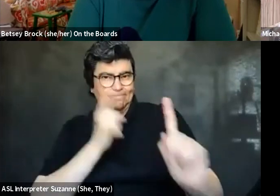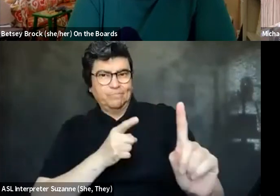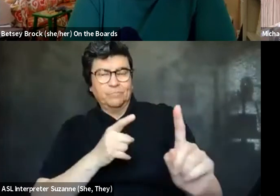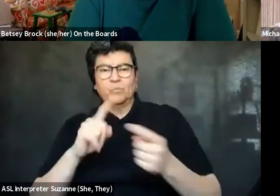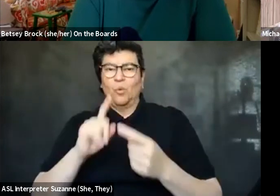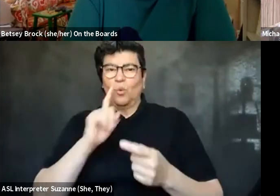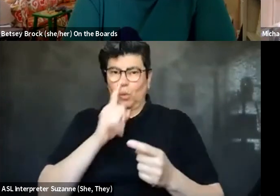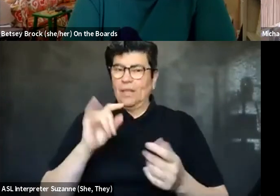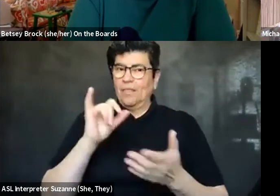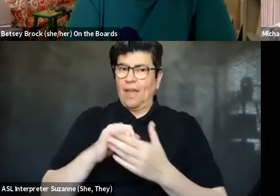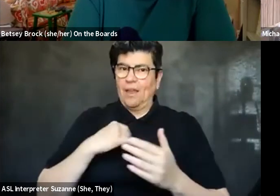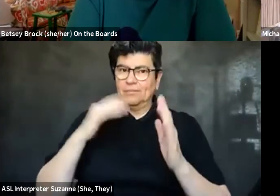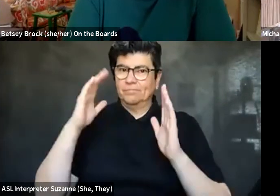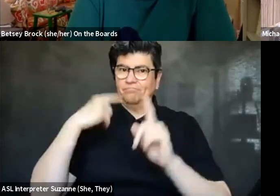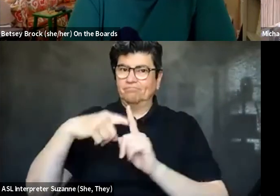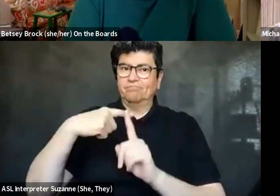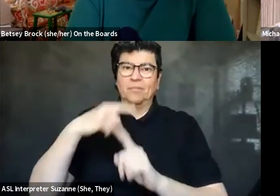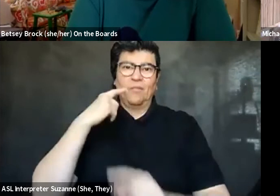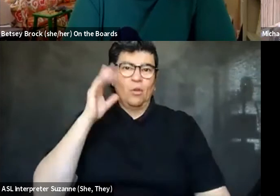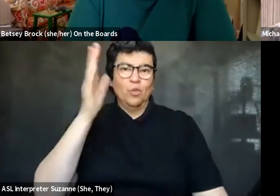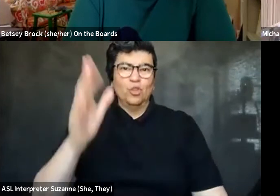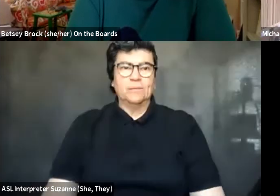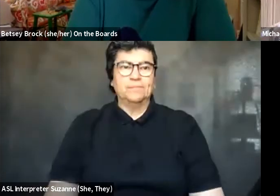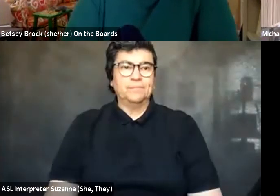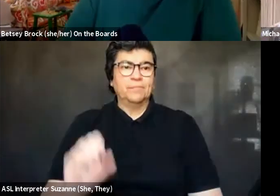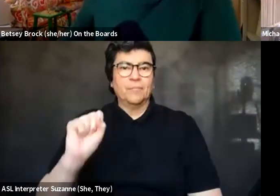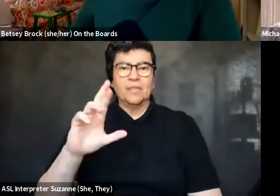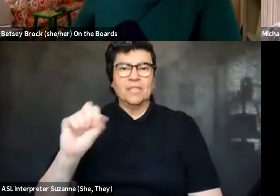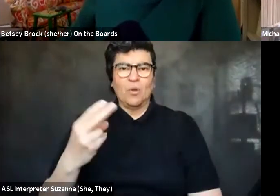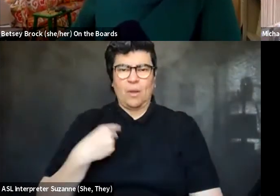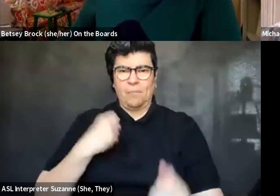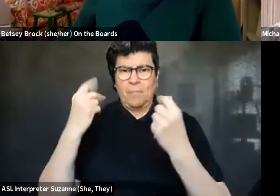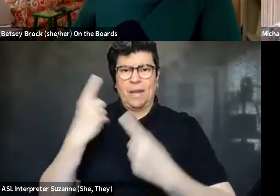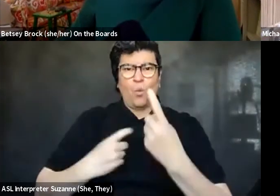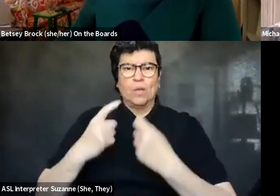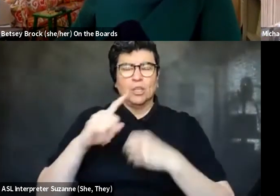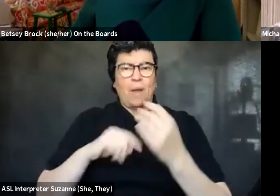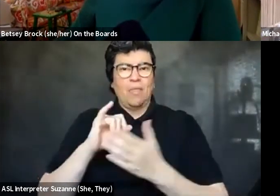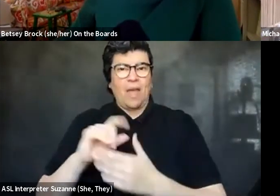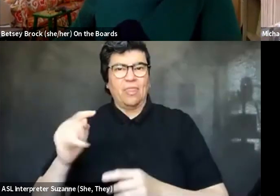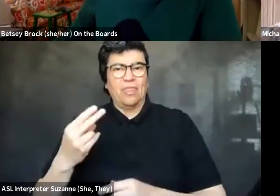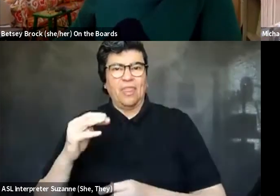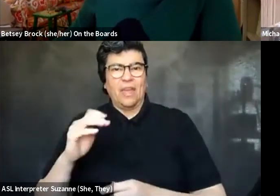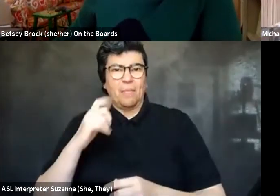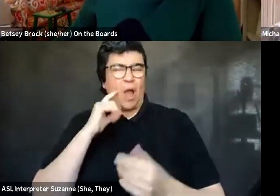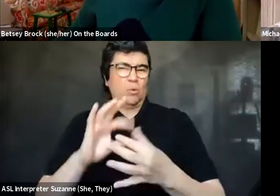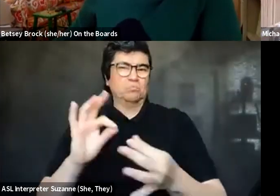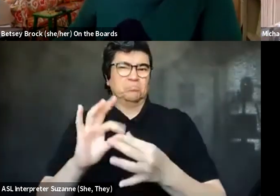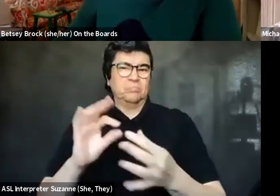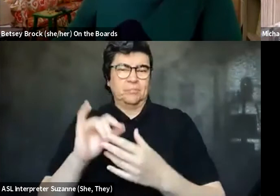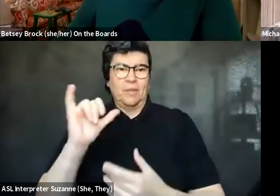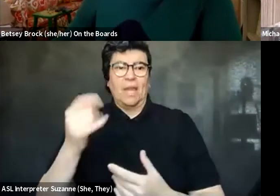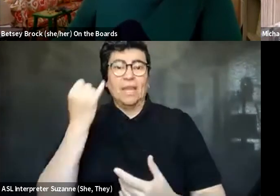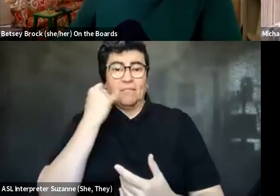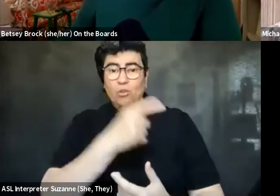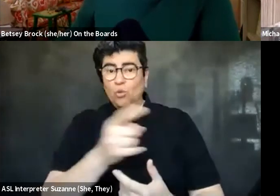really promising and really encouraging for the future. Well, and we're getting a number of questions on that theme, so I'm going to share a few of them. And if any of you